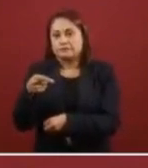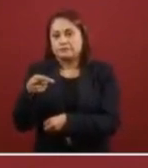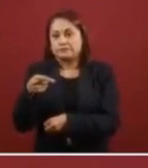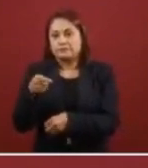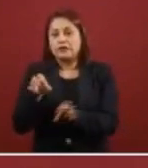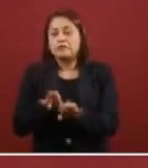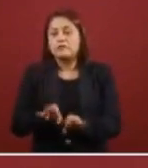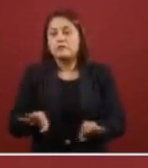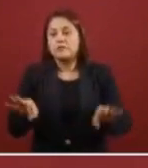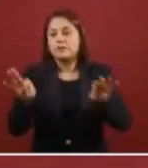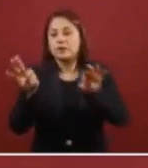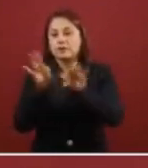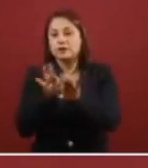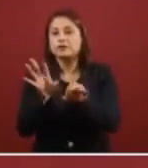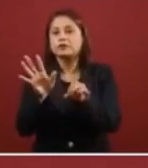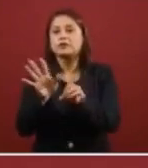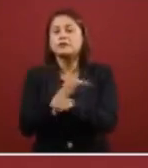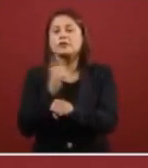It might mean that